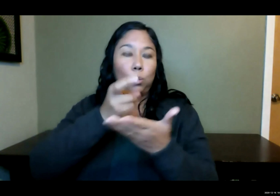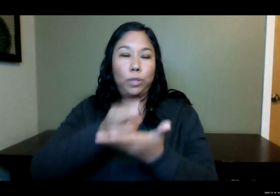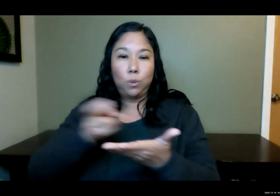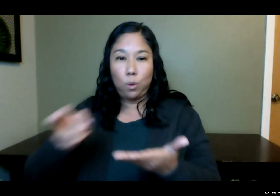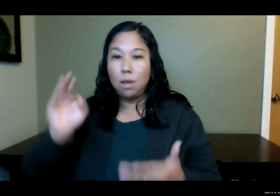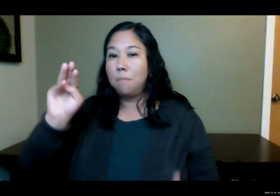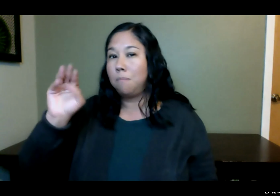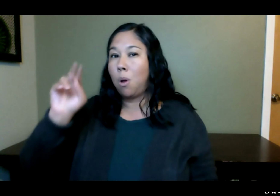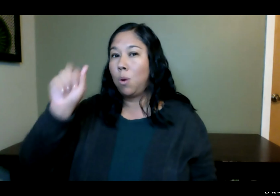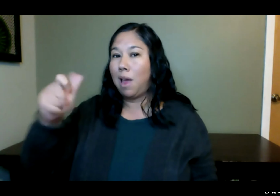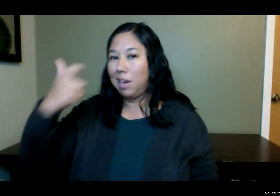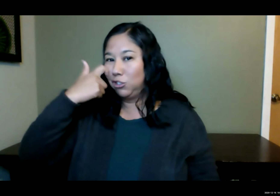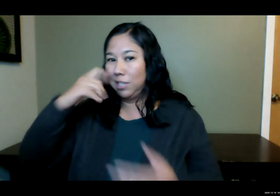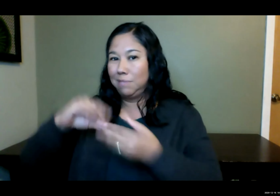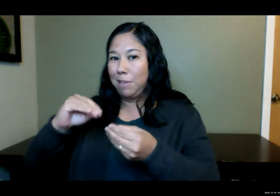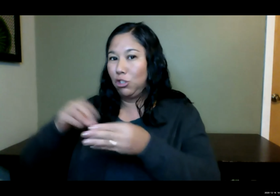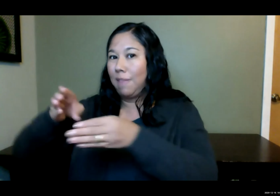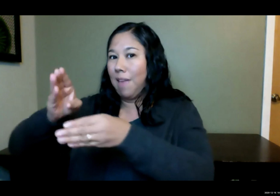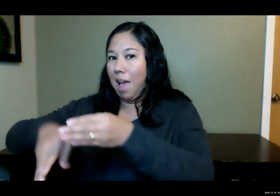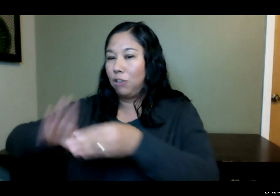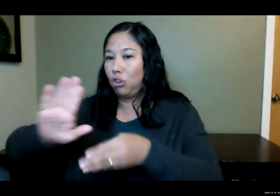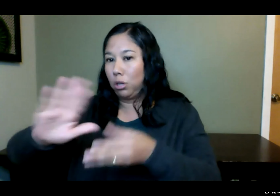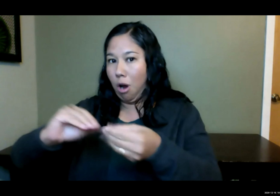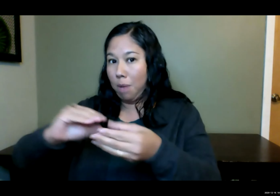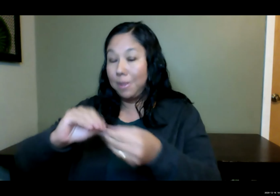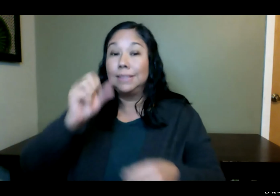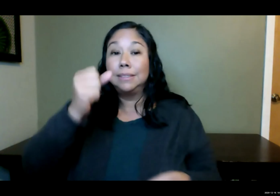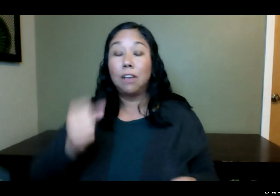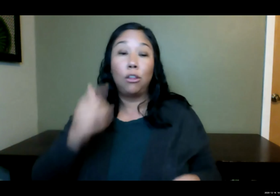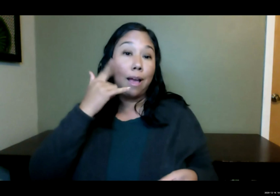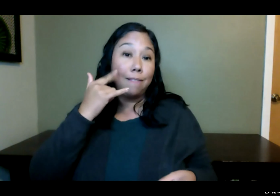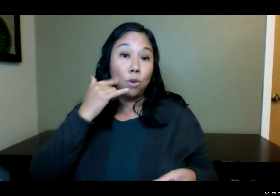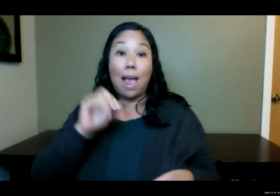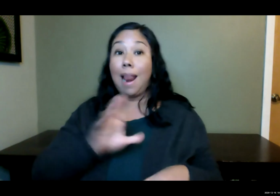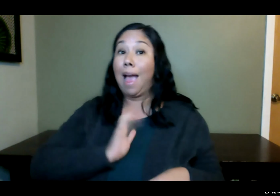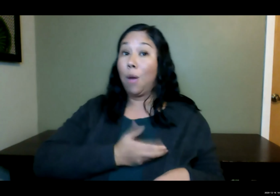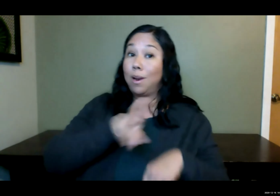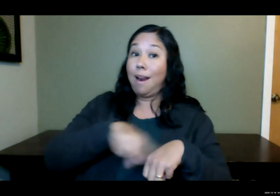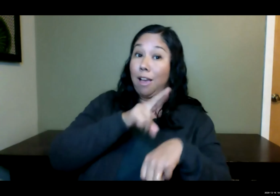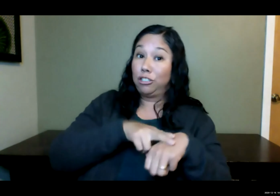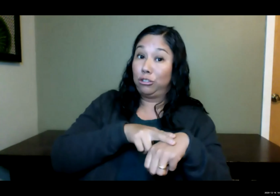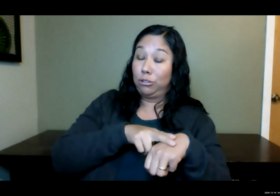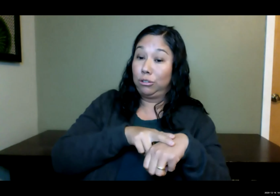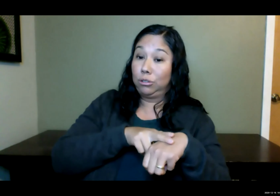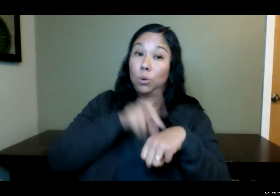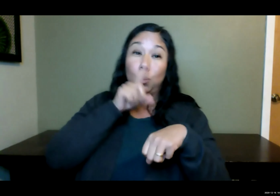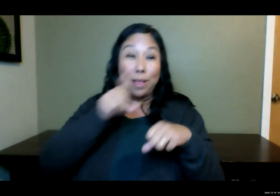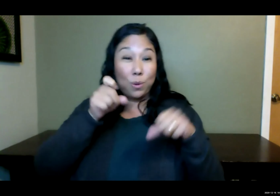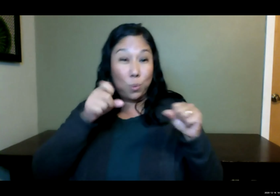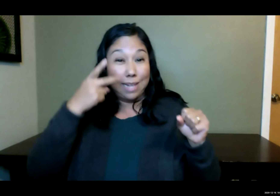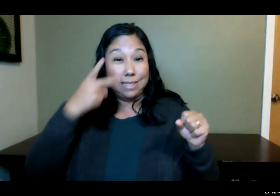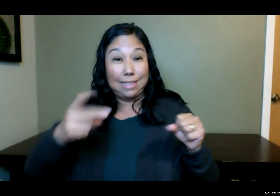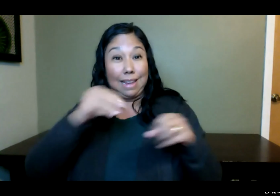Mona had mentioned at the end there with Southern California, and then also our national. There you could actually find